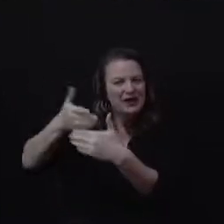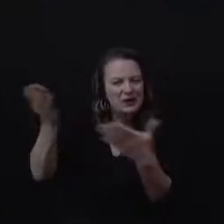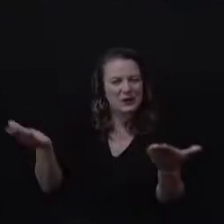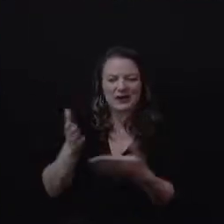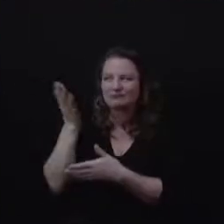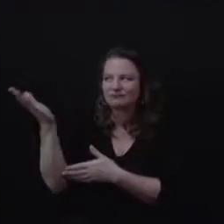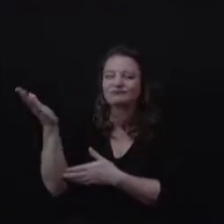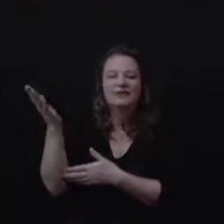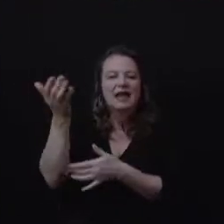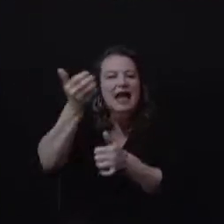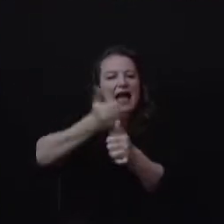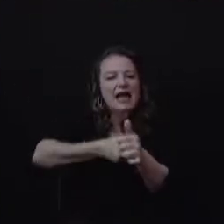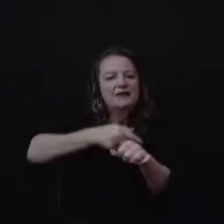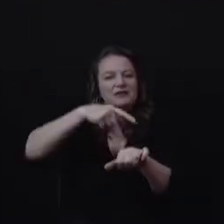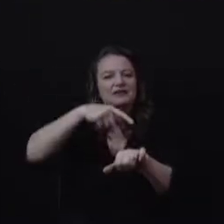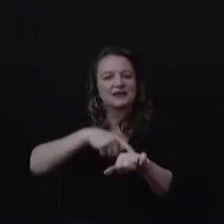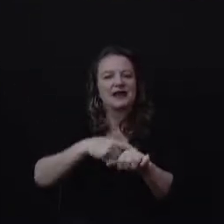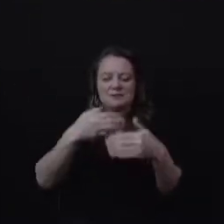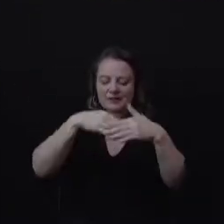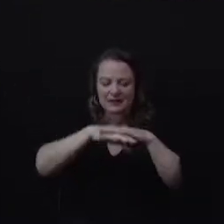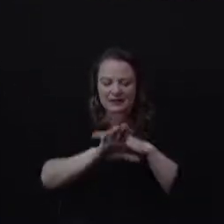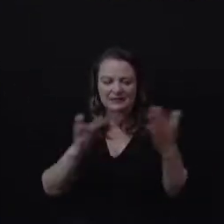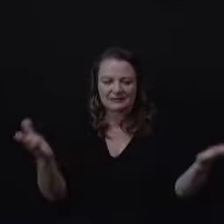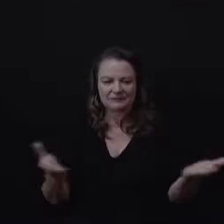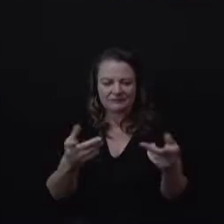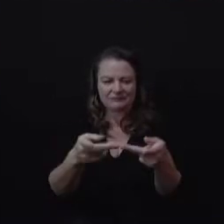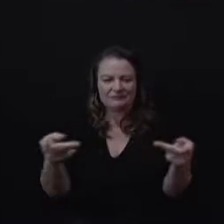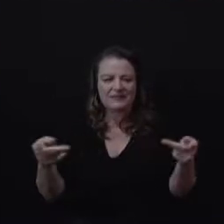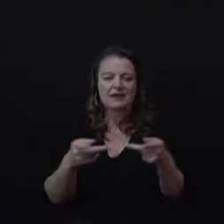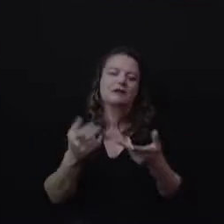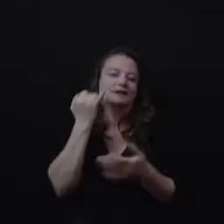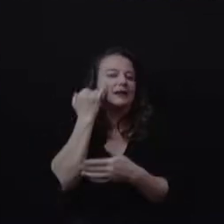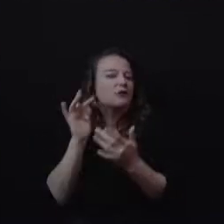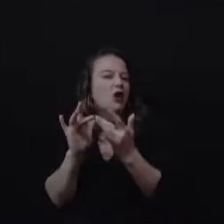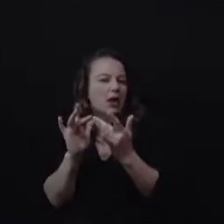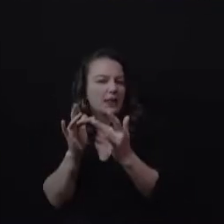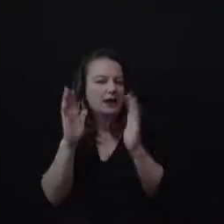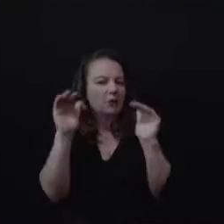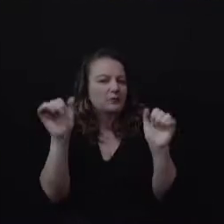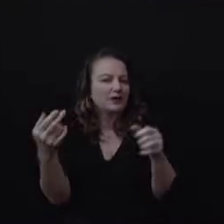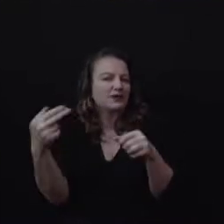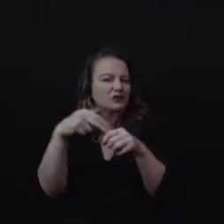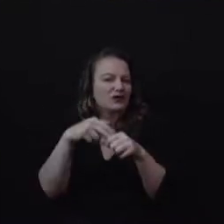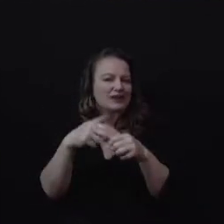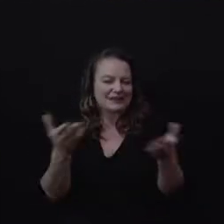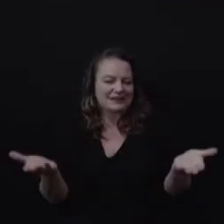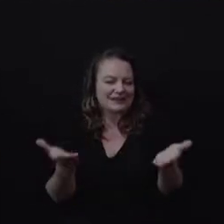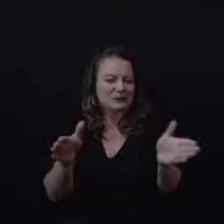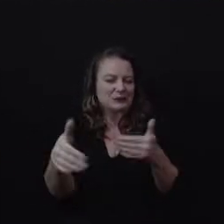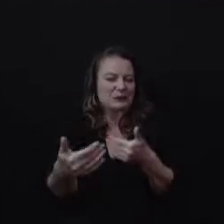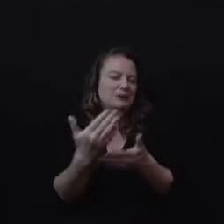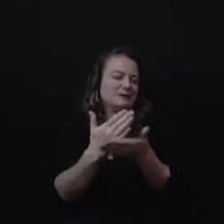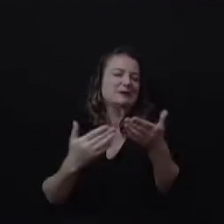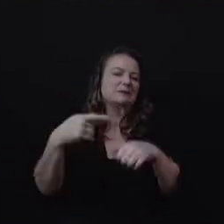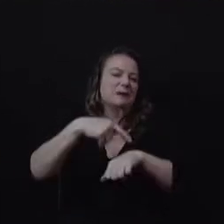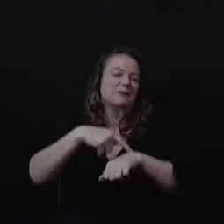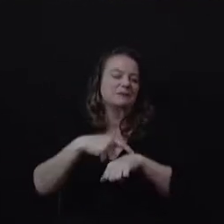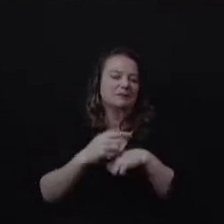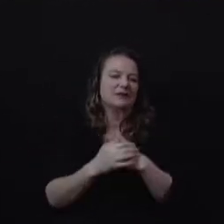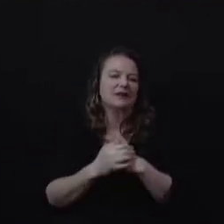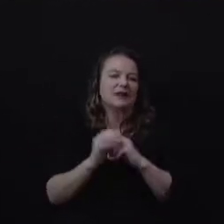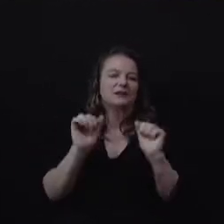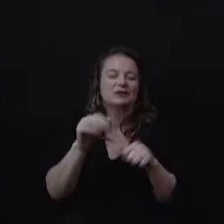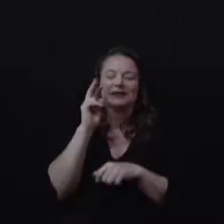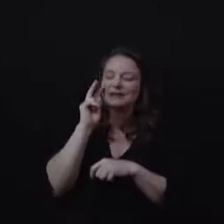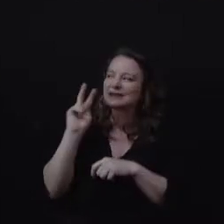that every time you come into this space, and if you are with us online, I hope you can join us in this space sometime where you can see